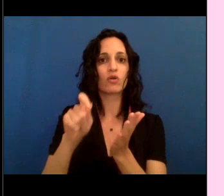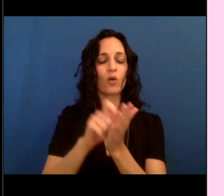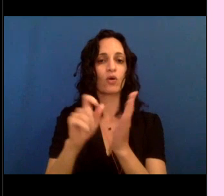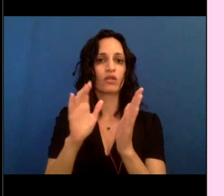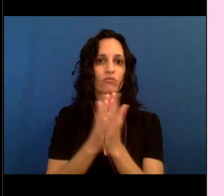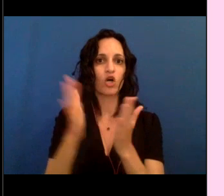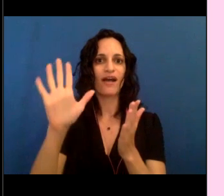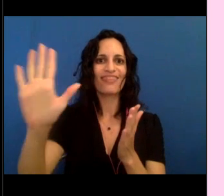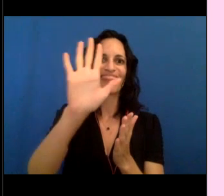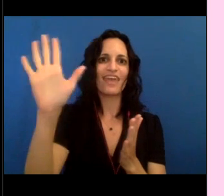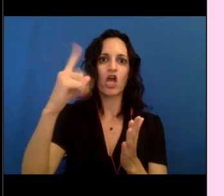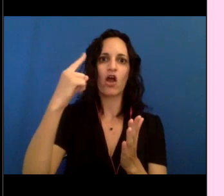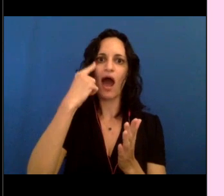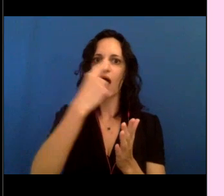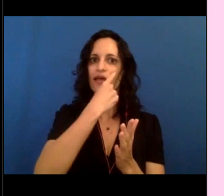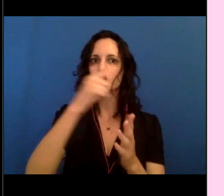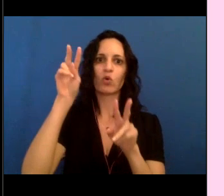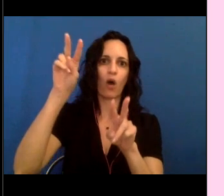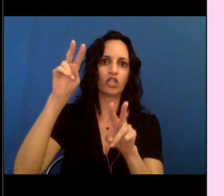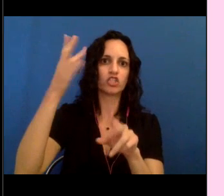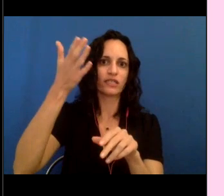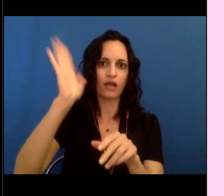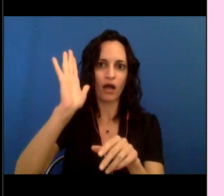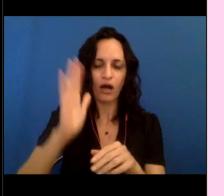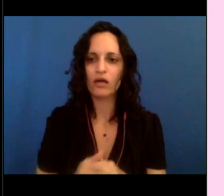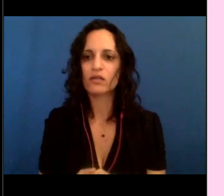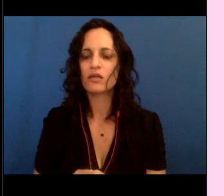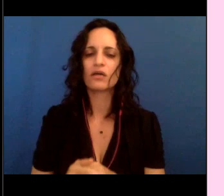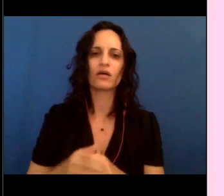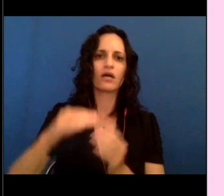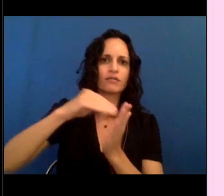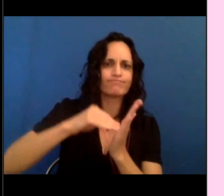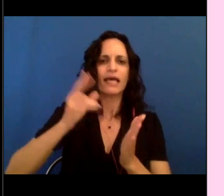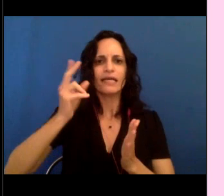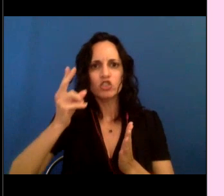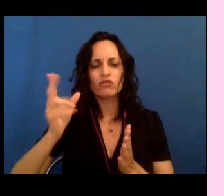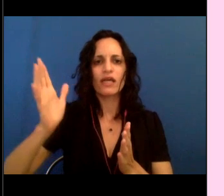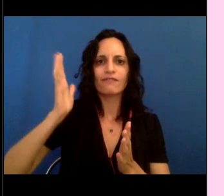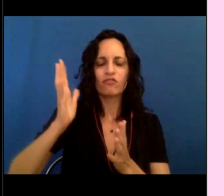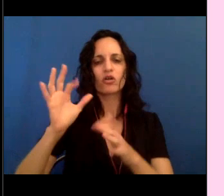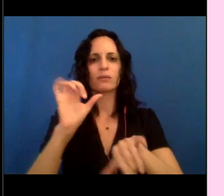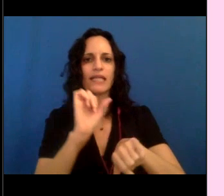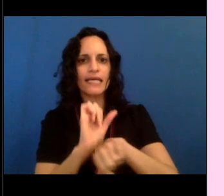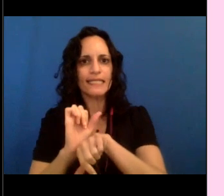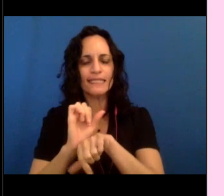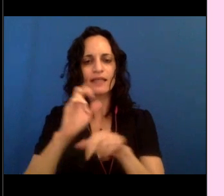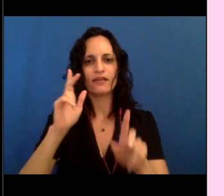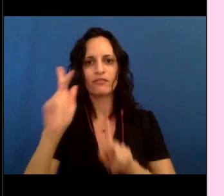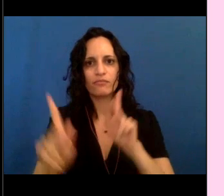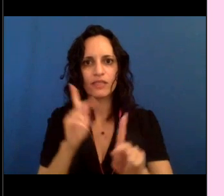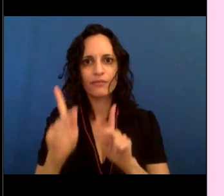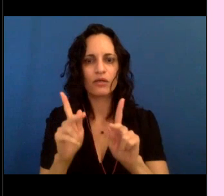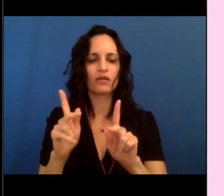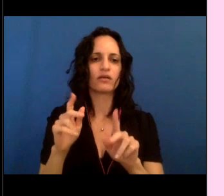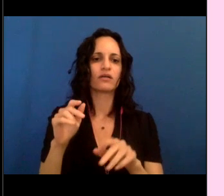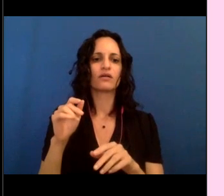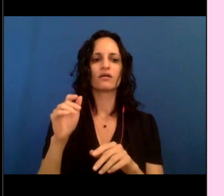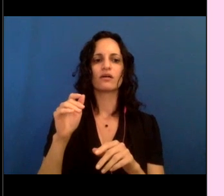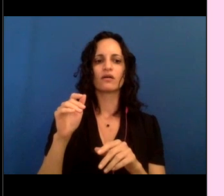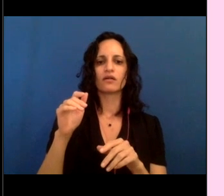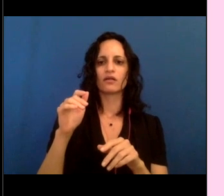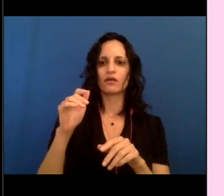She collected the life histories of formerly enslaved people with the Works Progress Administration's project in the 1930s